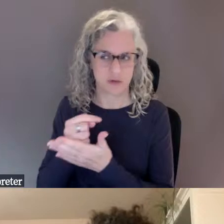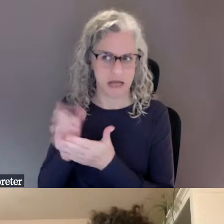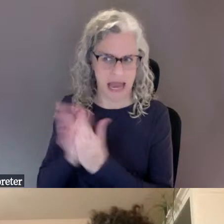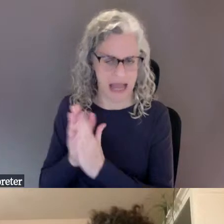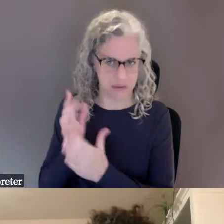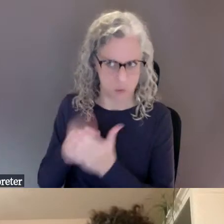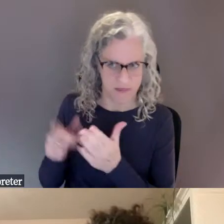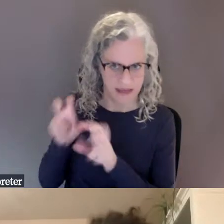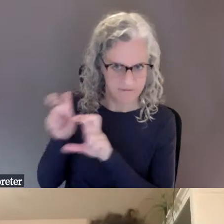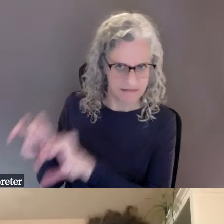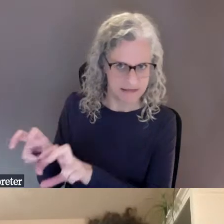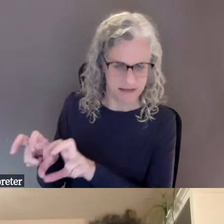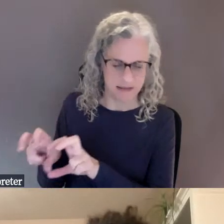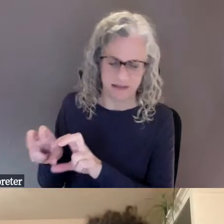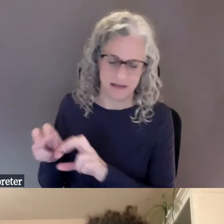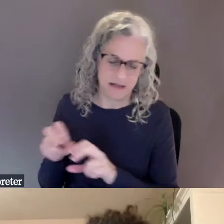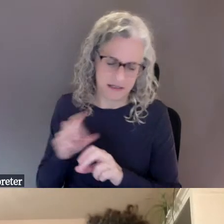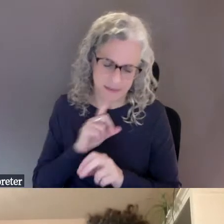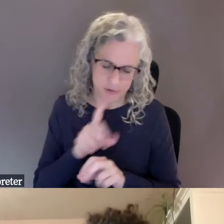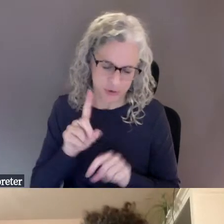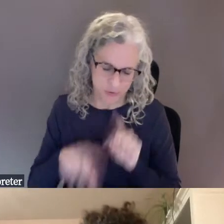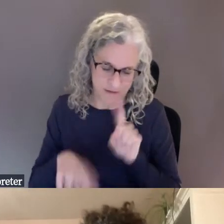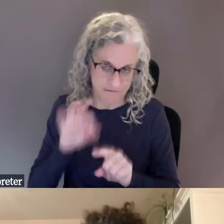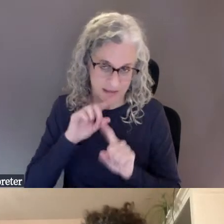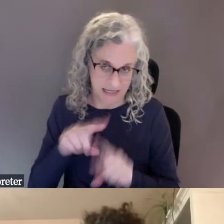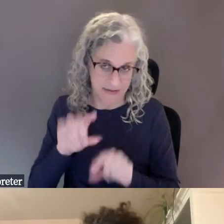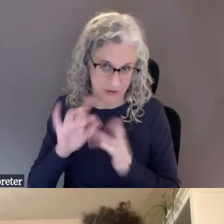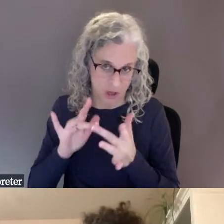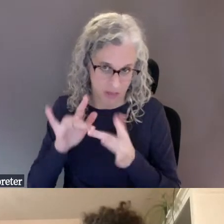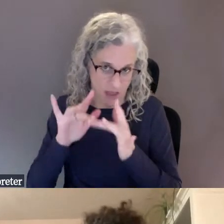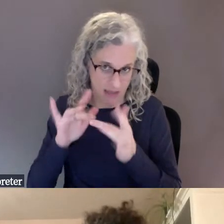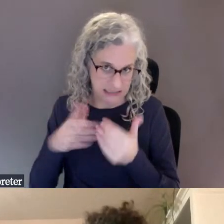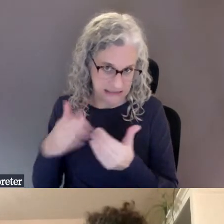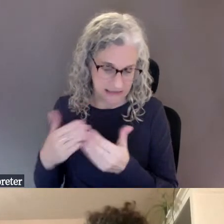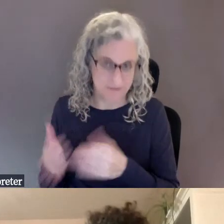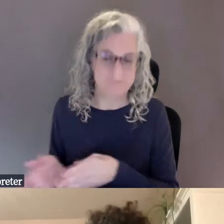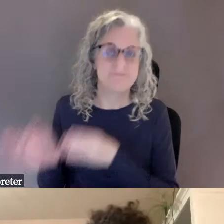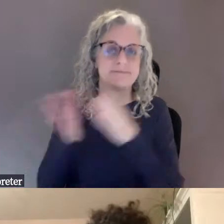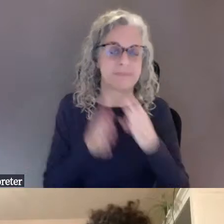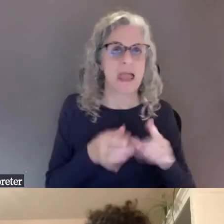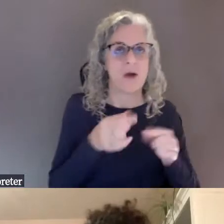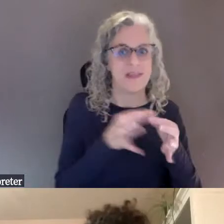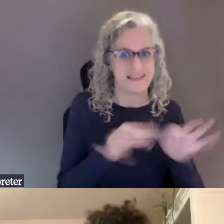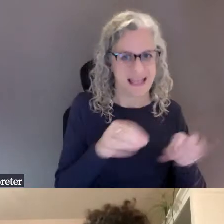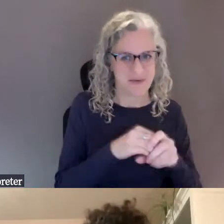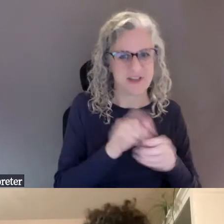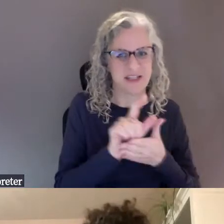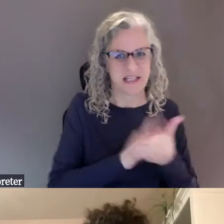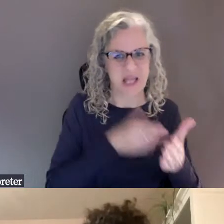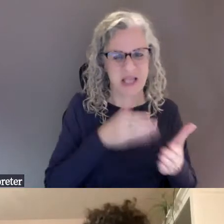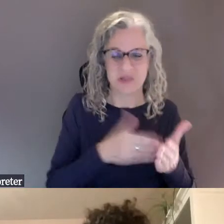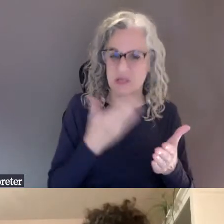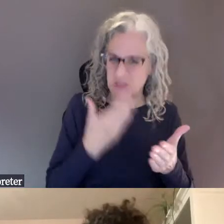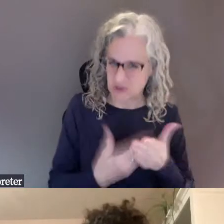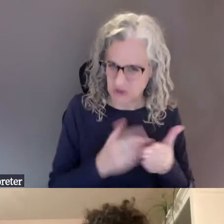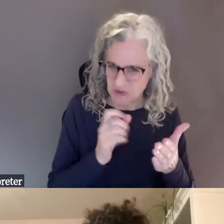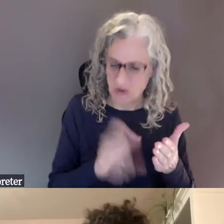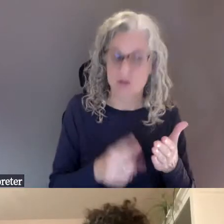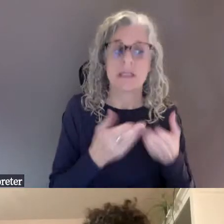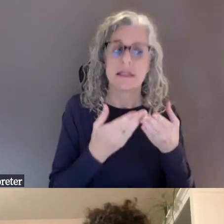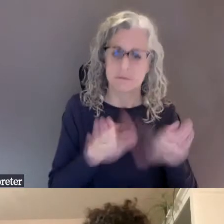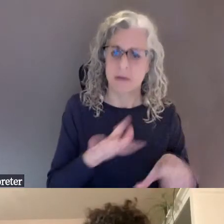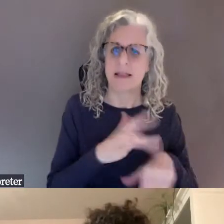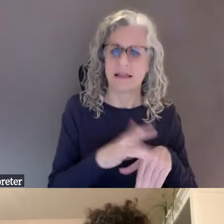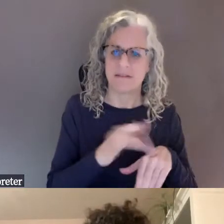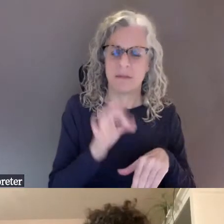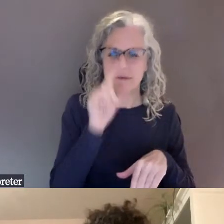which you probably won't. And then the language of the lawsuit, that's a great question. So it is publicly available if you Google